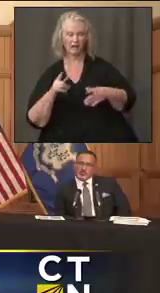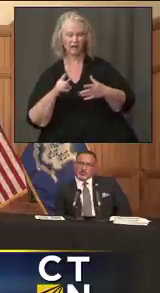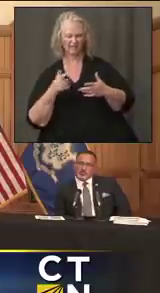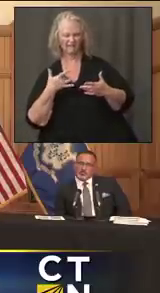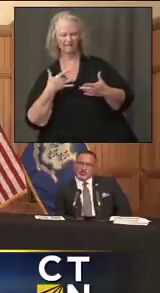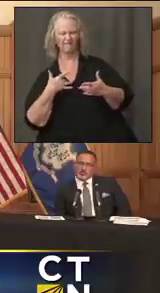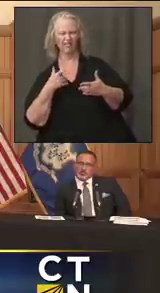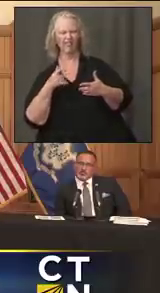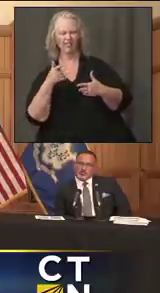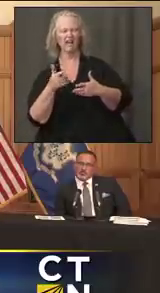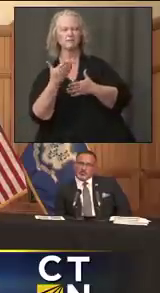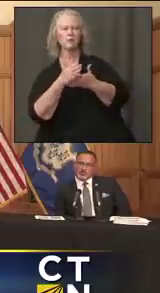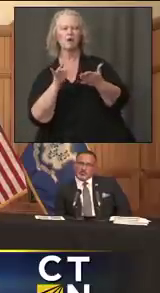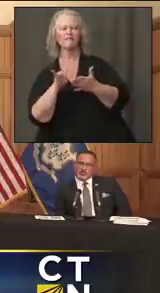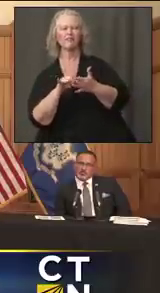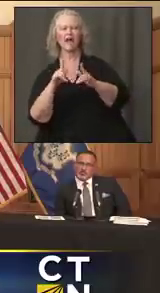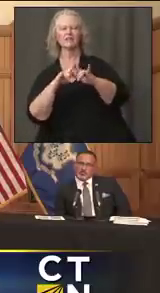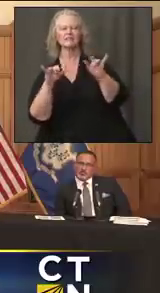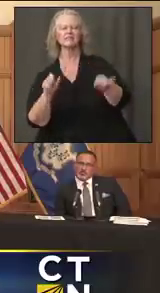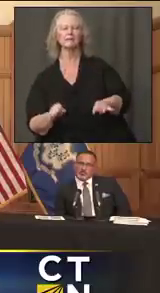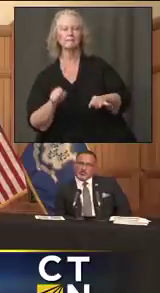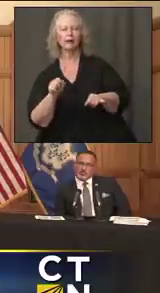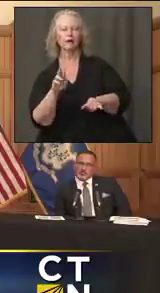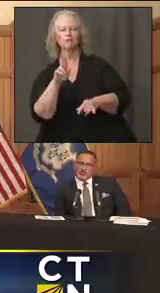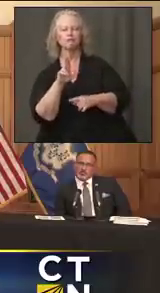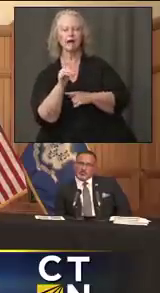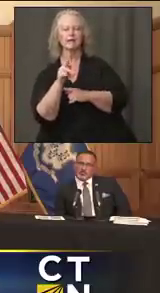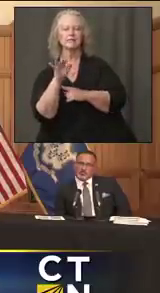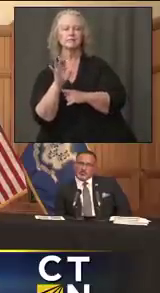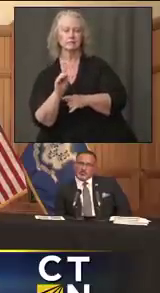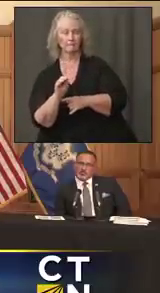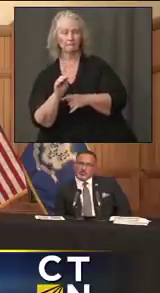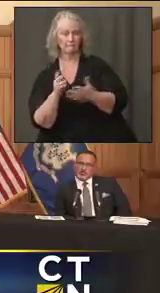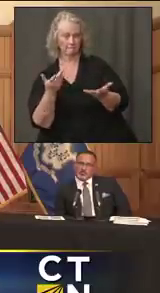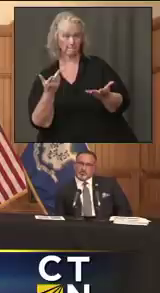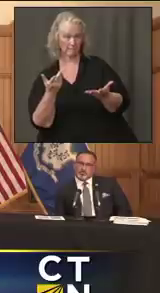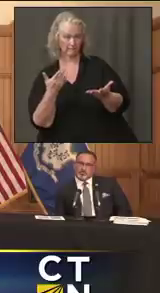of systemic racism. What's your response to that union's claim?